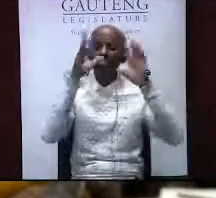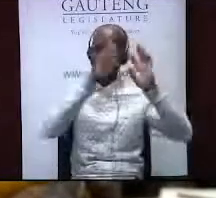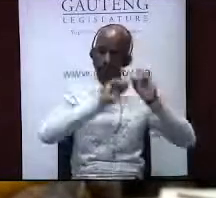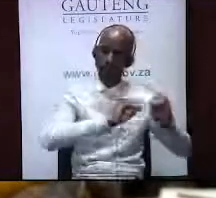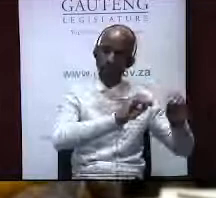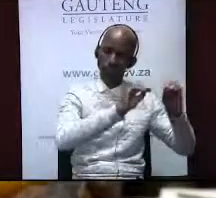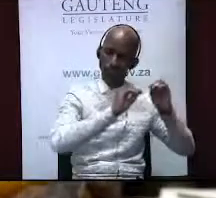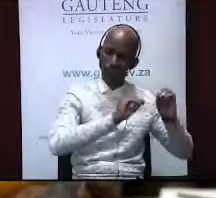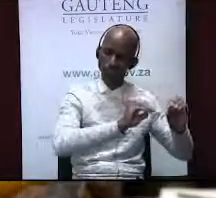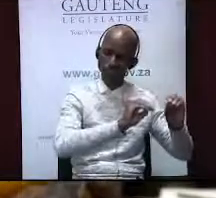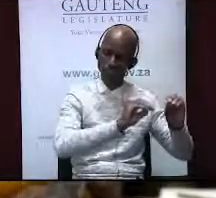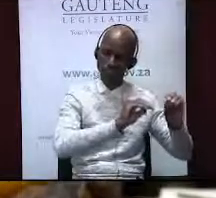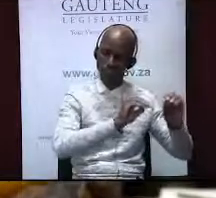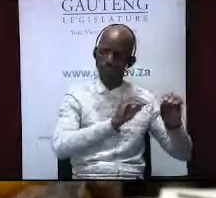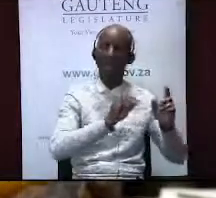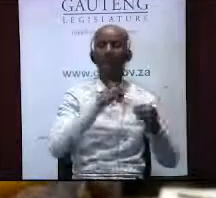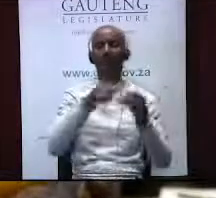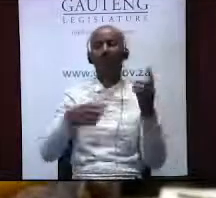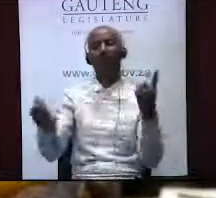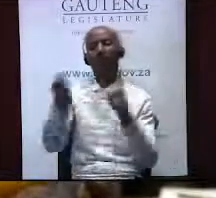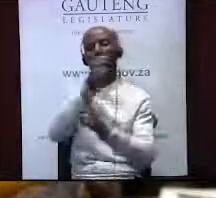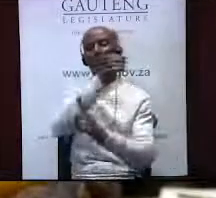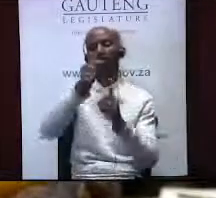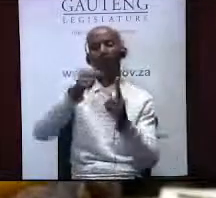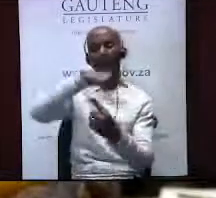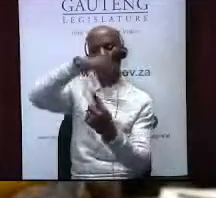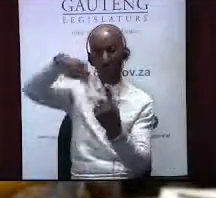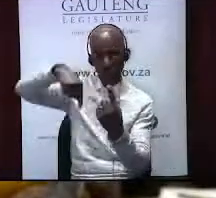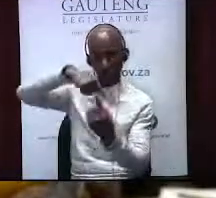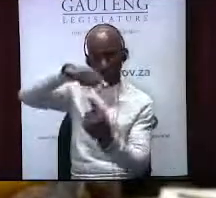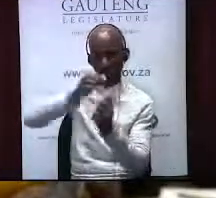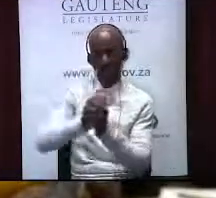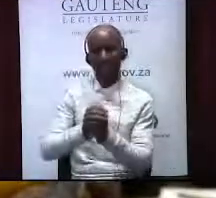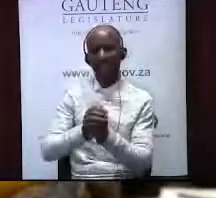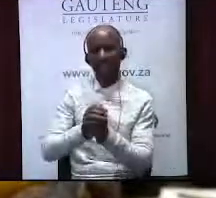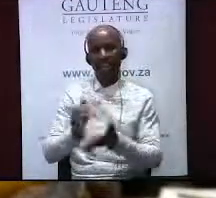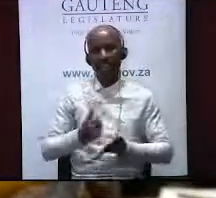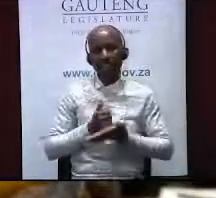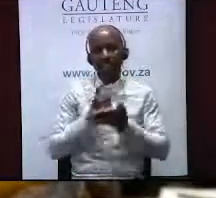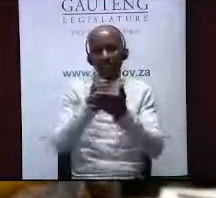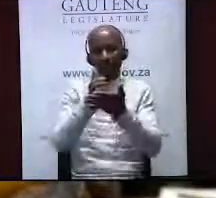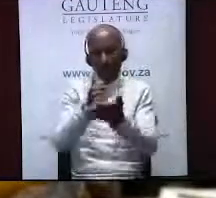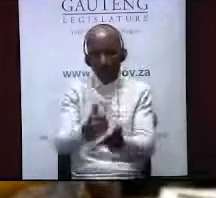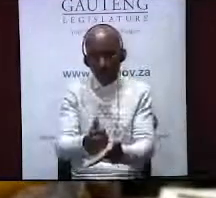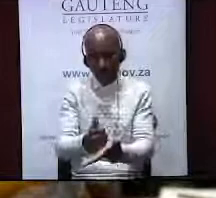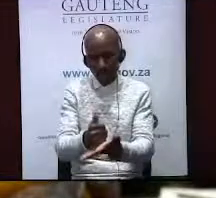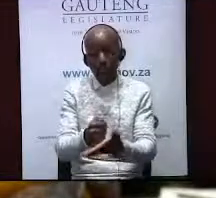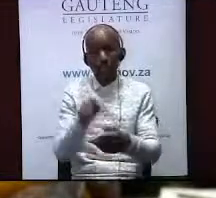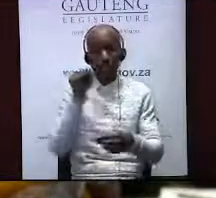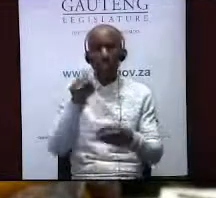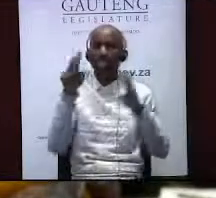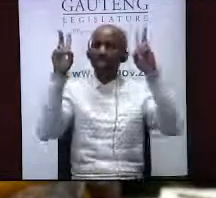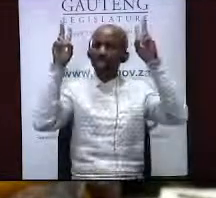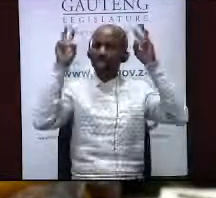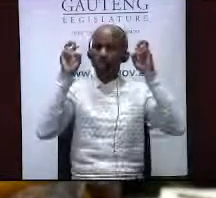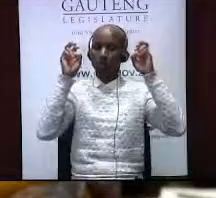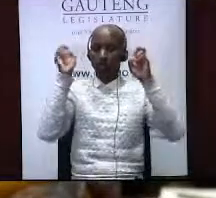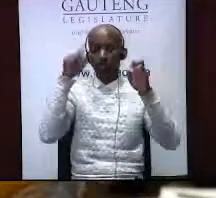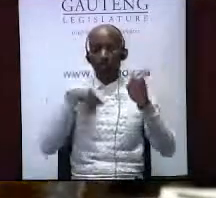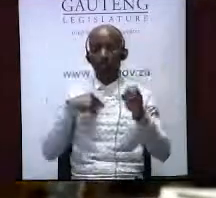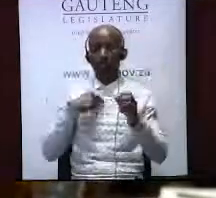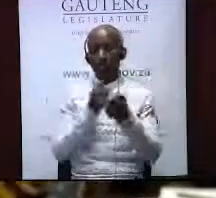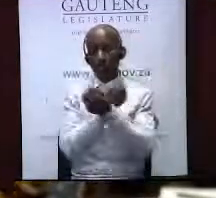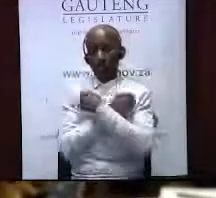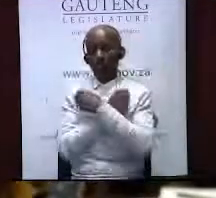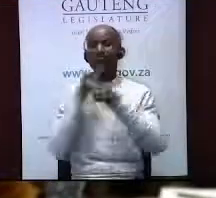teaching on abuse cycles. And to contribute to today's topic of what our